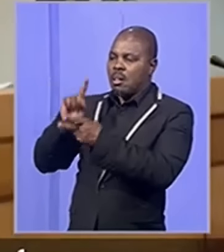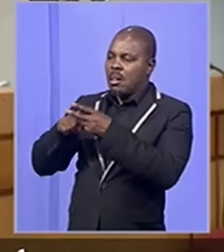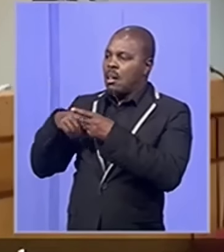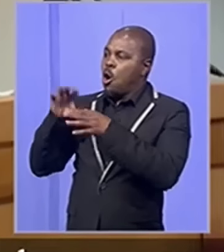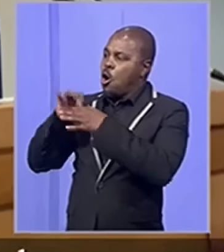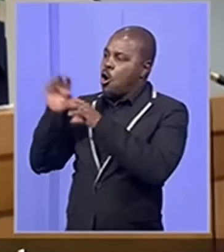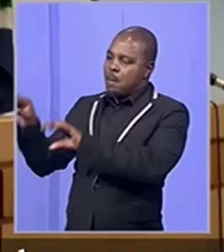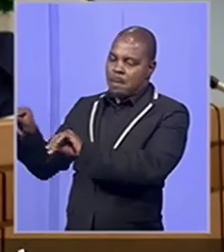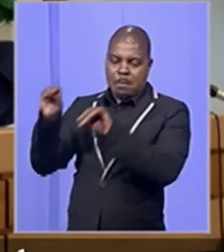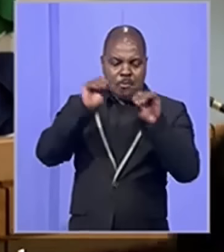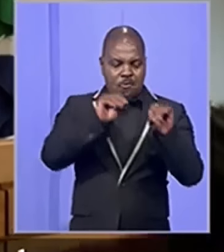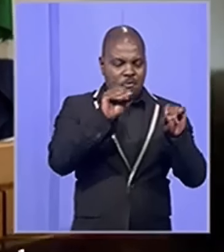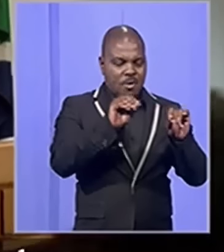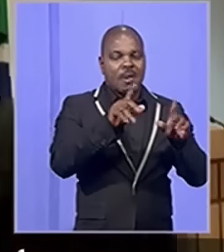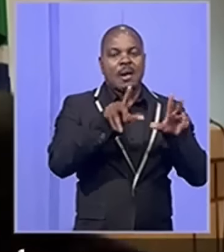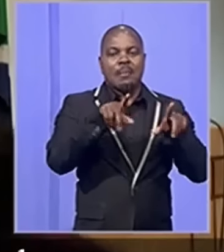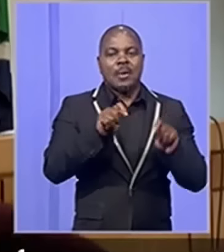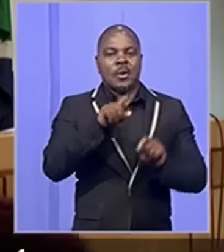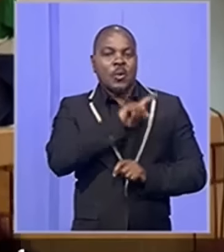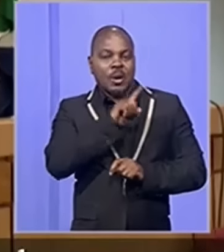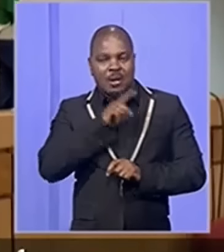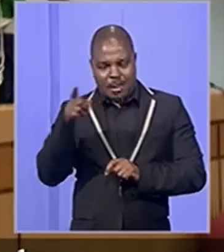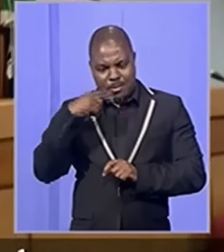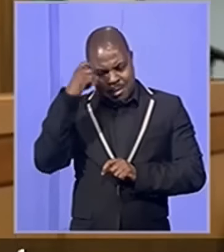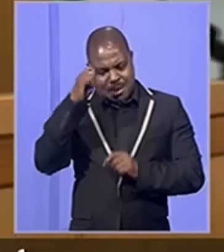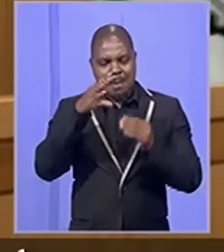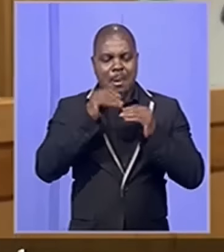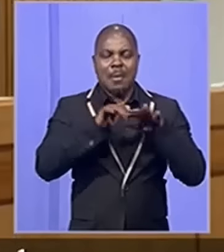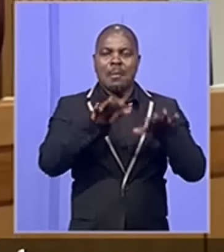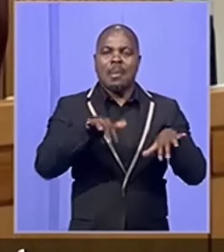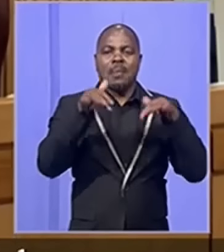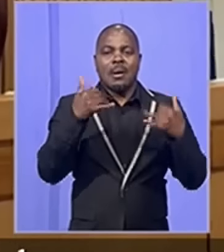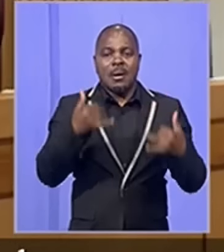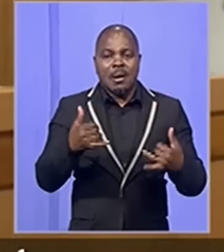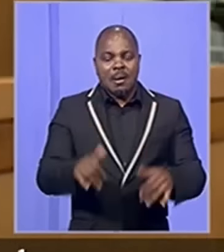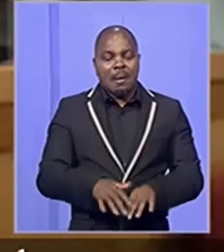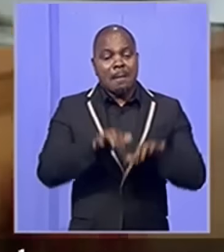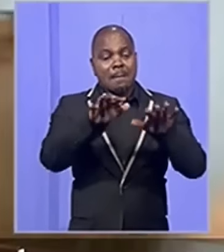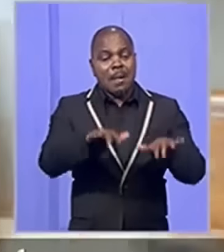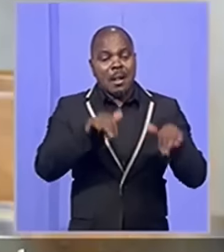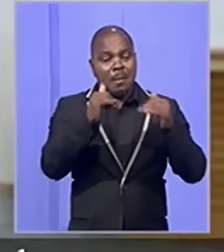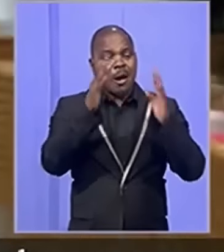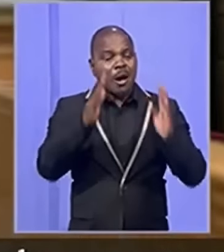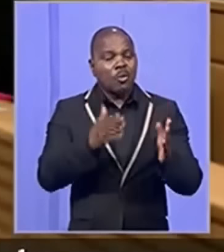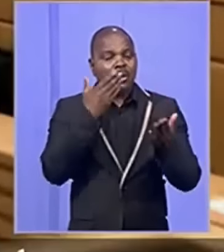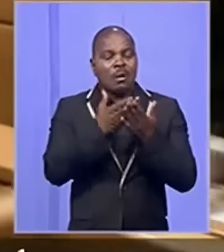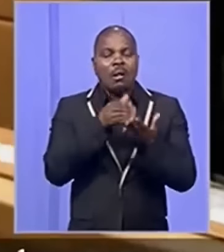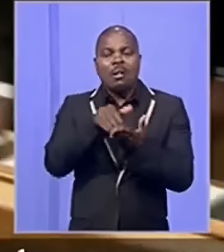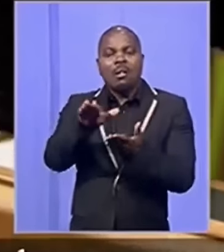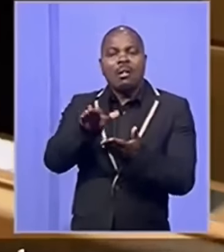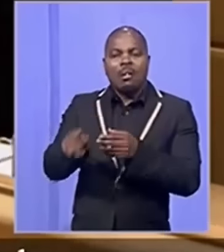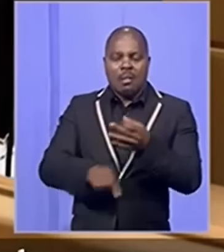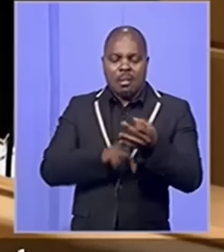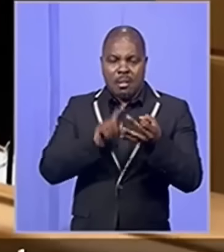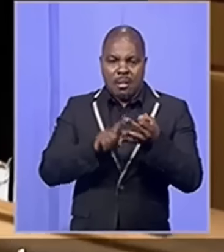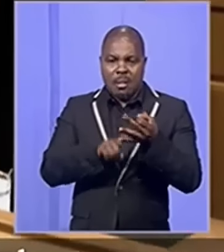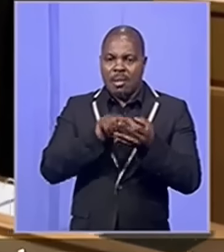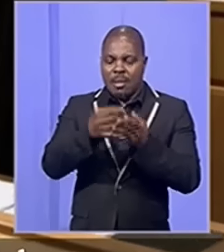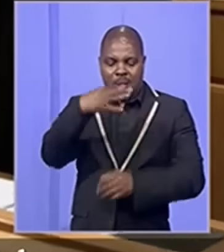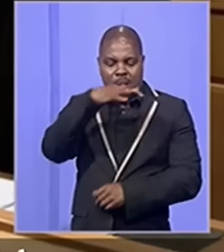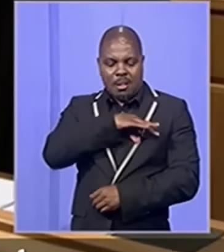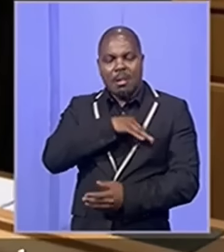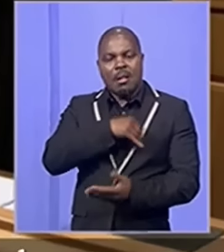go nna ditokololo tsa palamente. Ba re ba tlile go latlhegelwa ke bonno kwa ba palamente ba nnang gone ga jaana ga mmogo le dituelo tsa bone